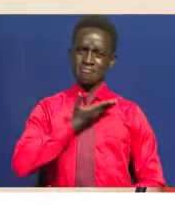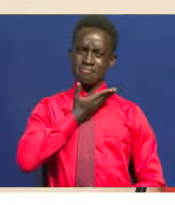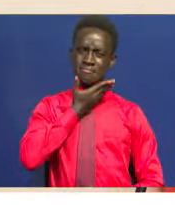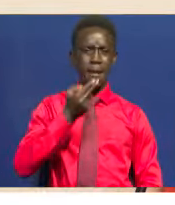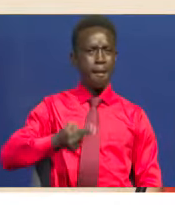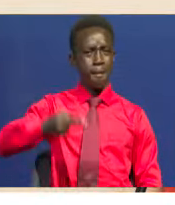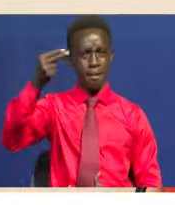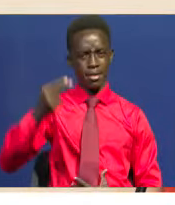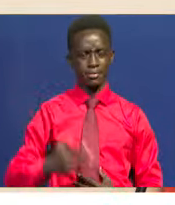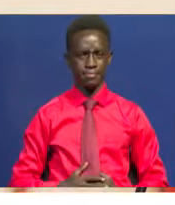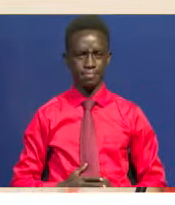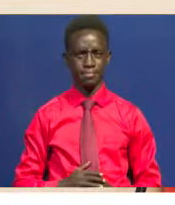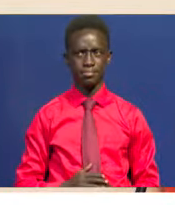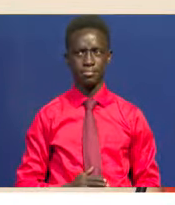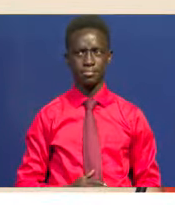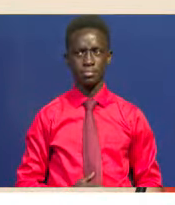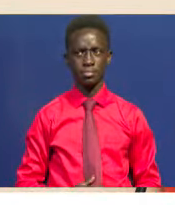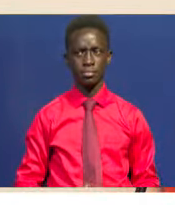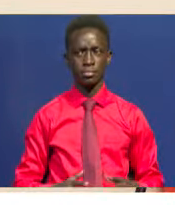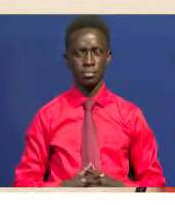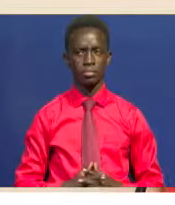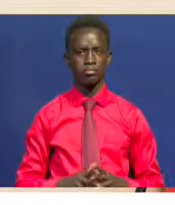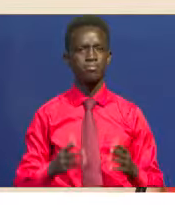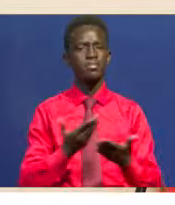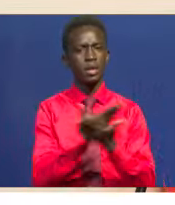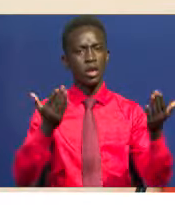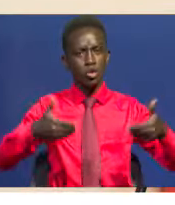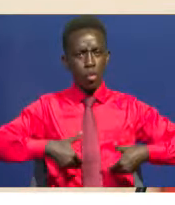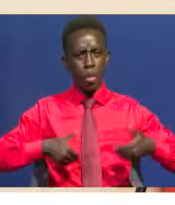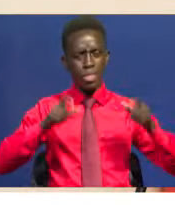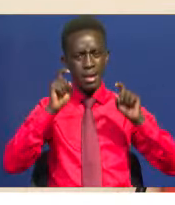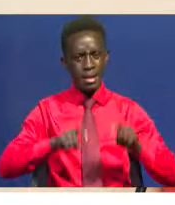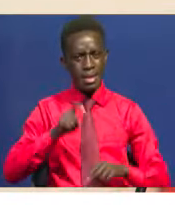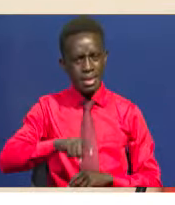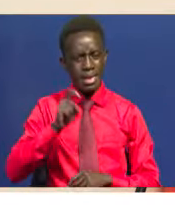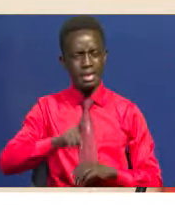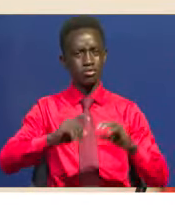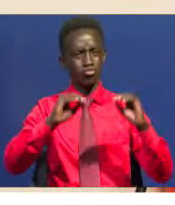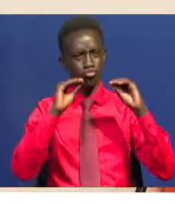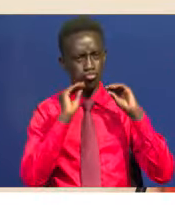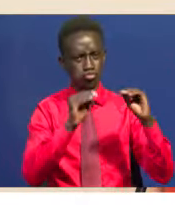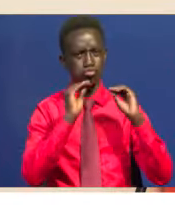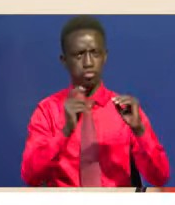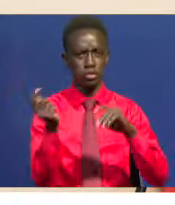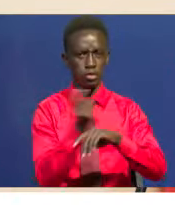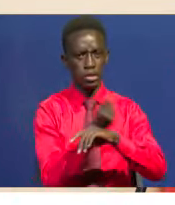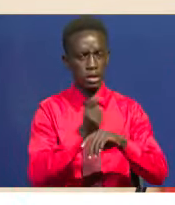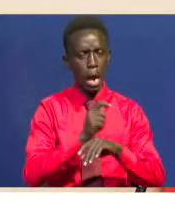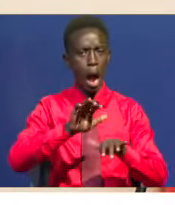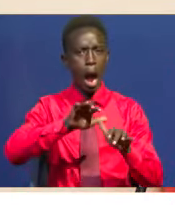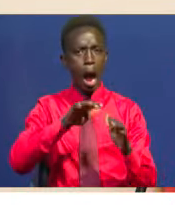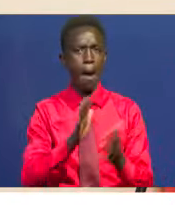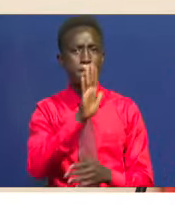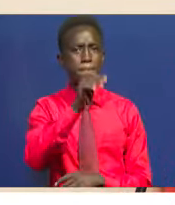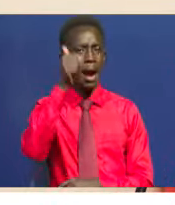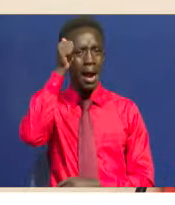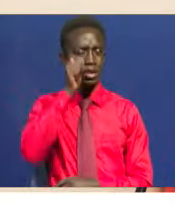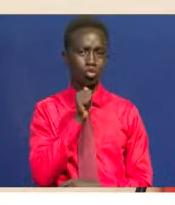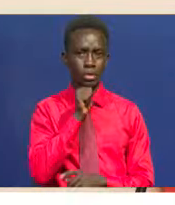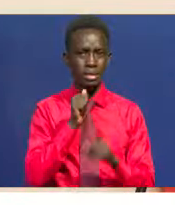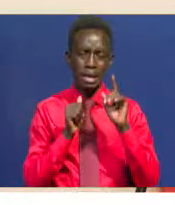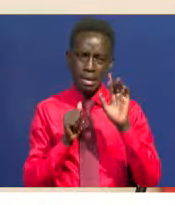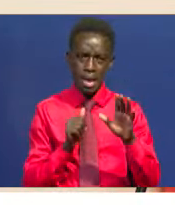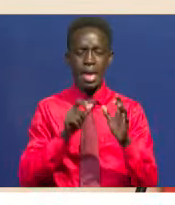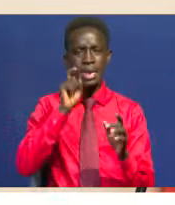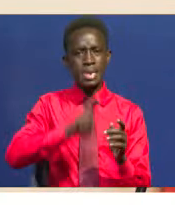so they need to be trained and timed in their adolescence in order to be